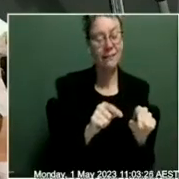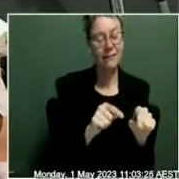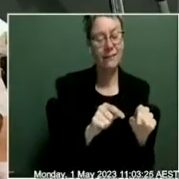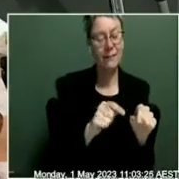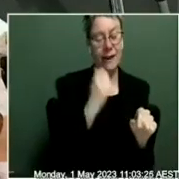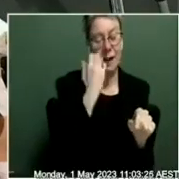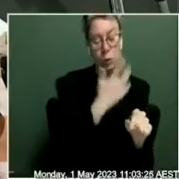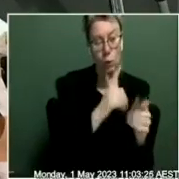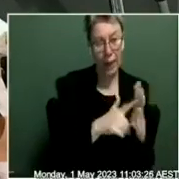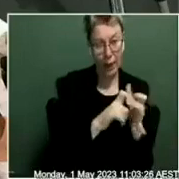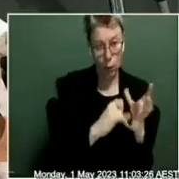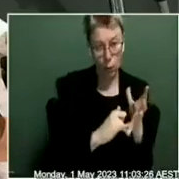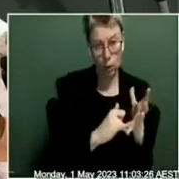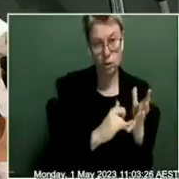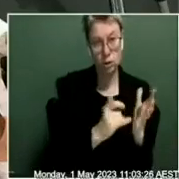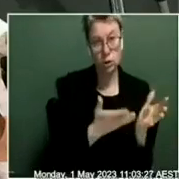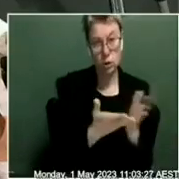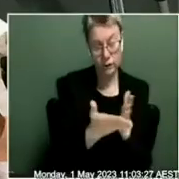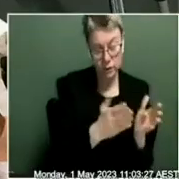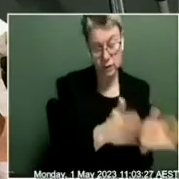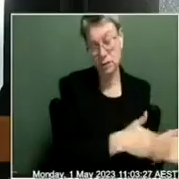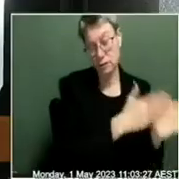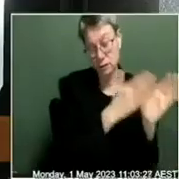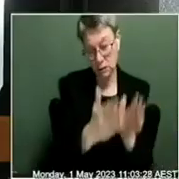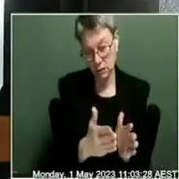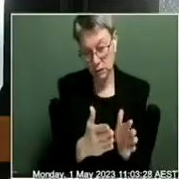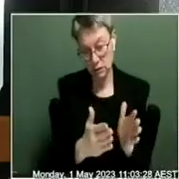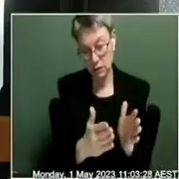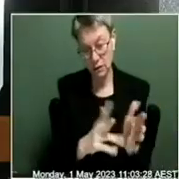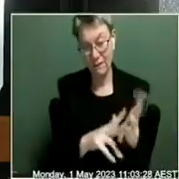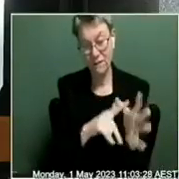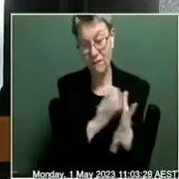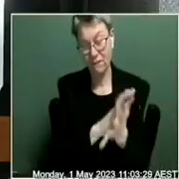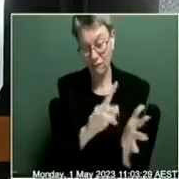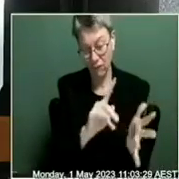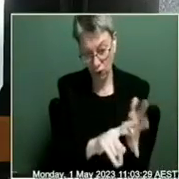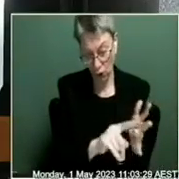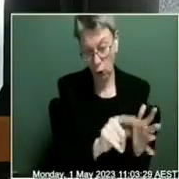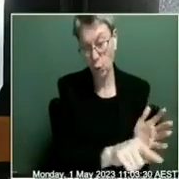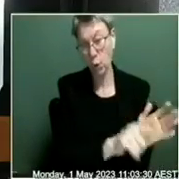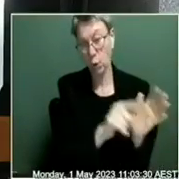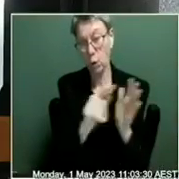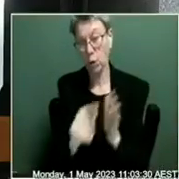Information Officer. So just four members. And how often did they meet?